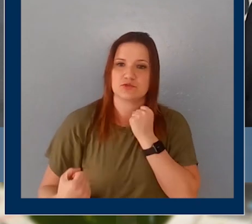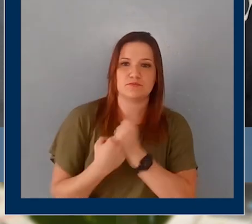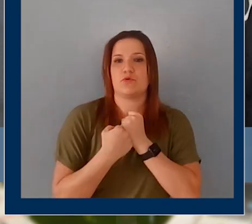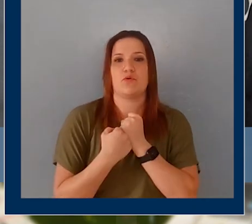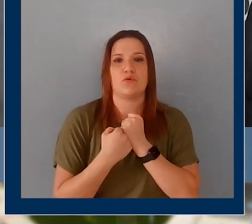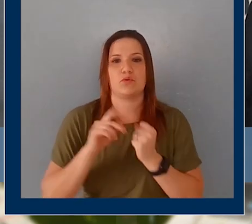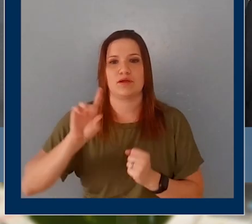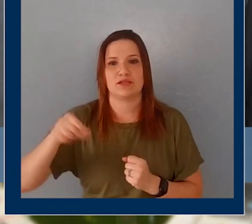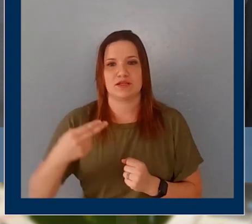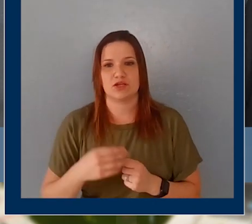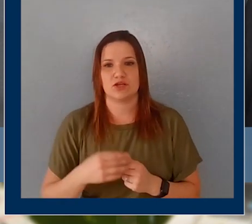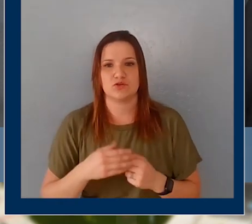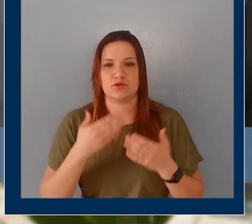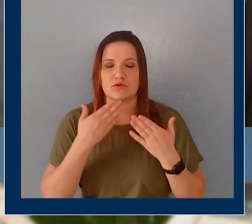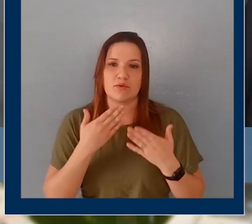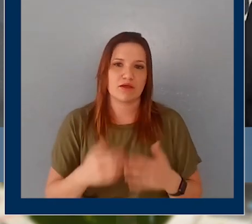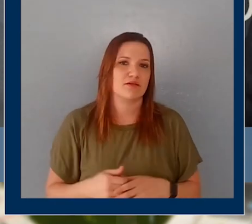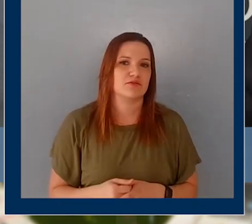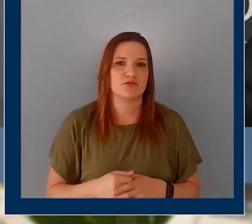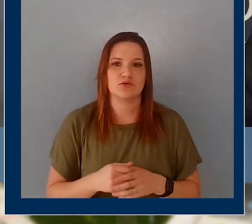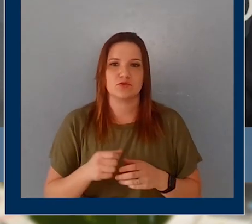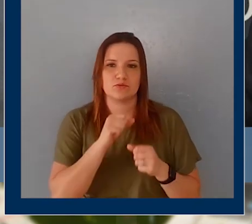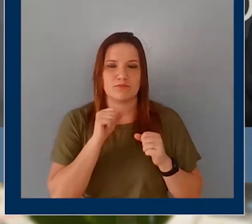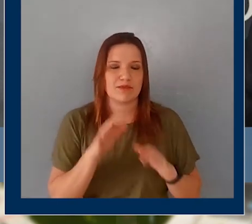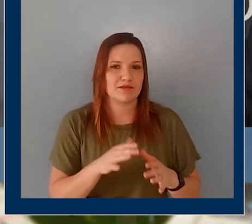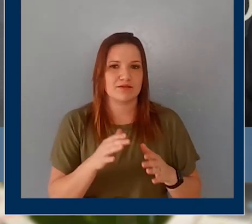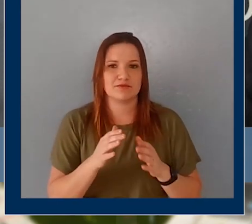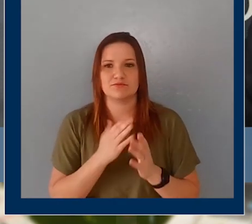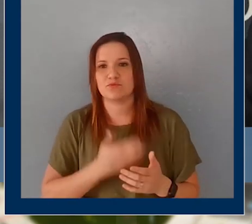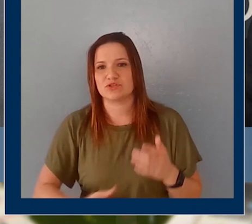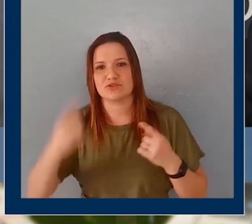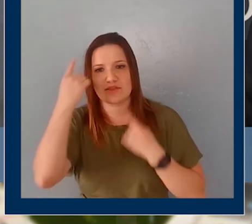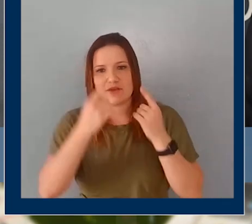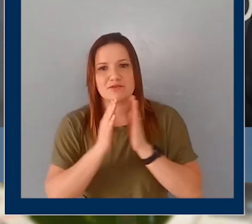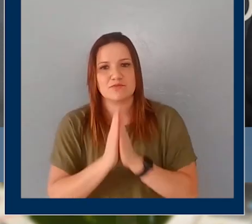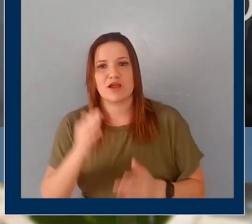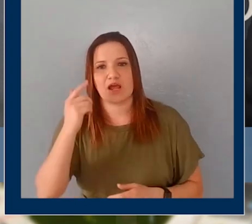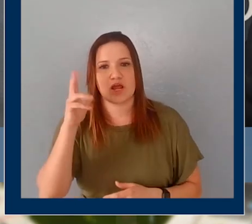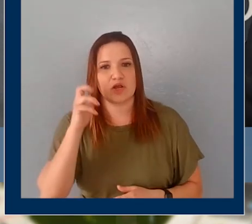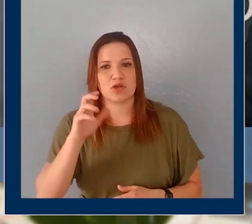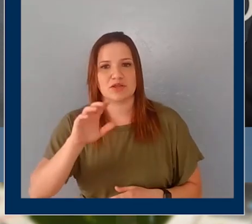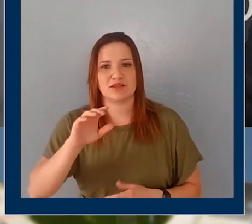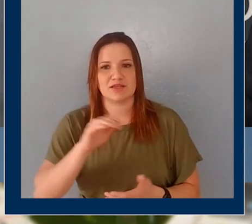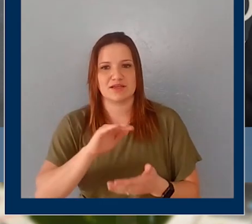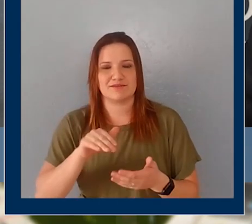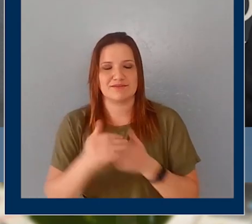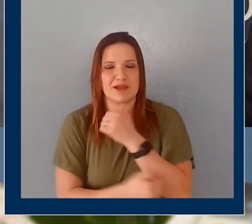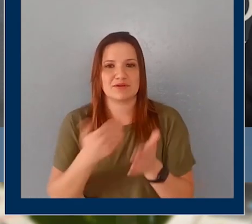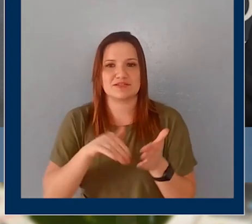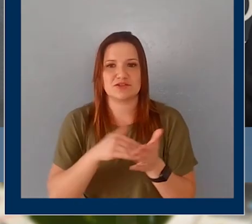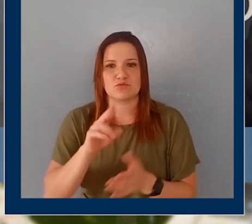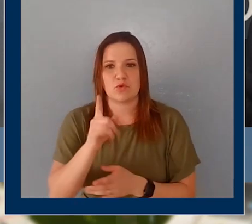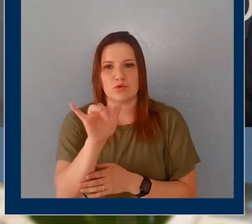I can't tell you how much that means to them. So again, just thank you for everything you guys do in our community and being a part of